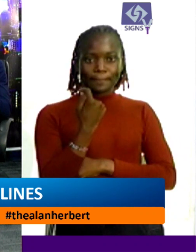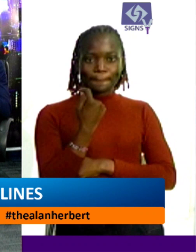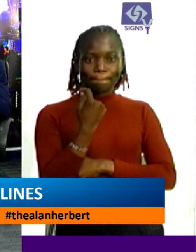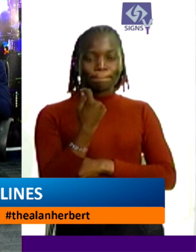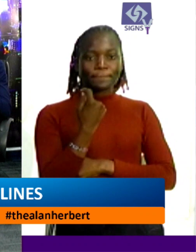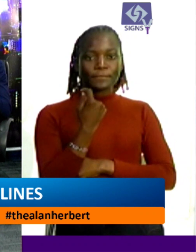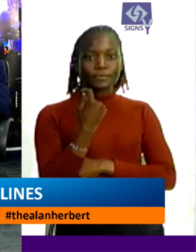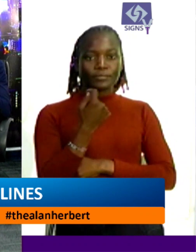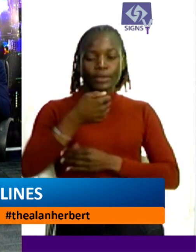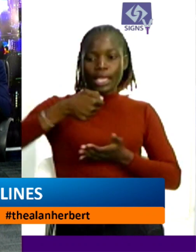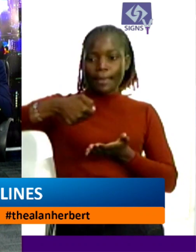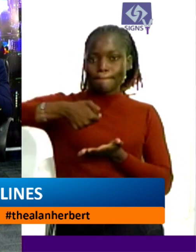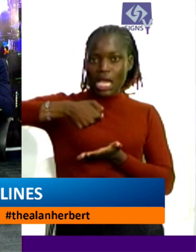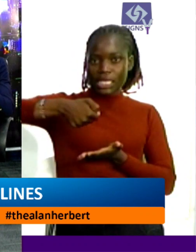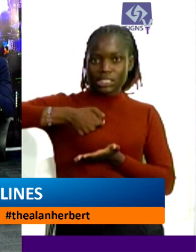budget